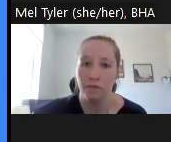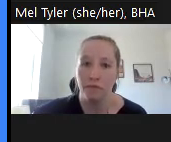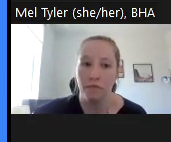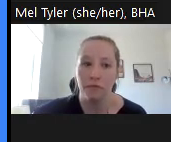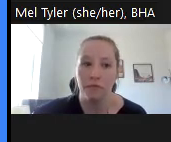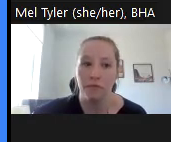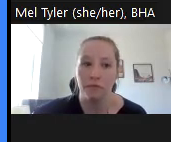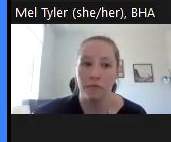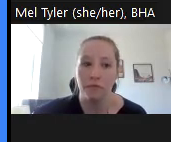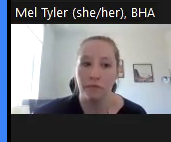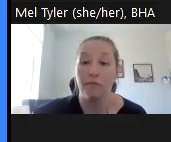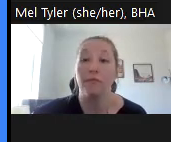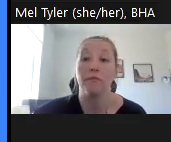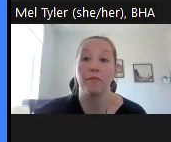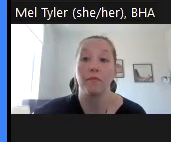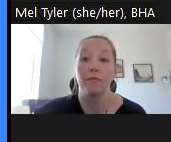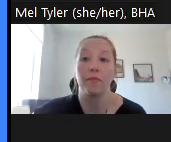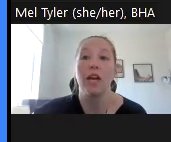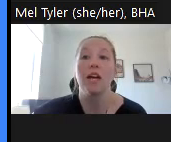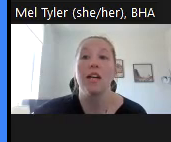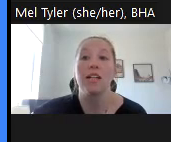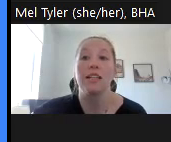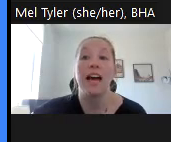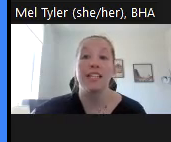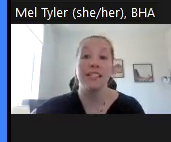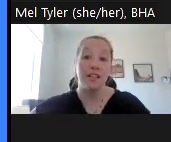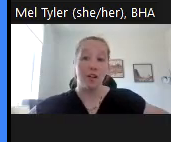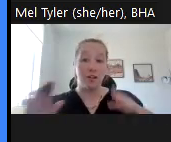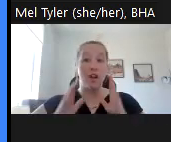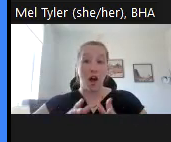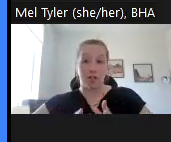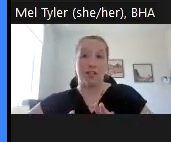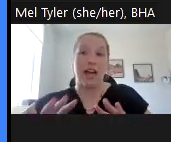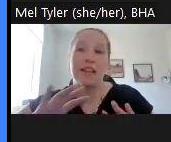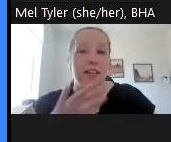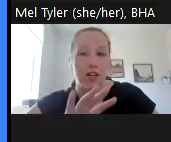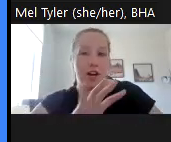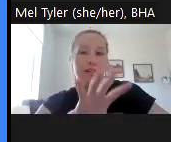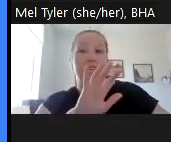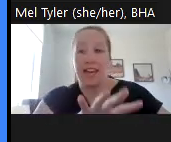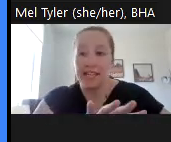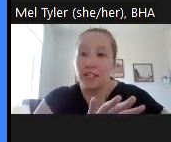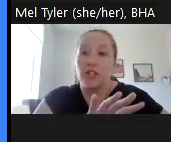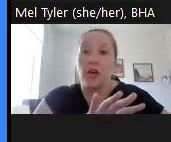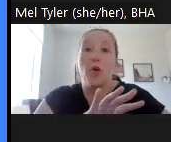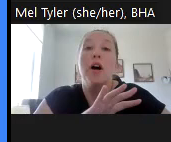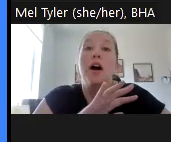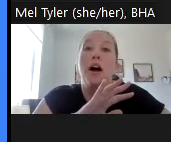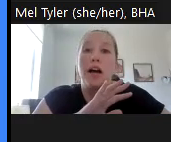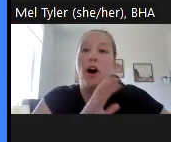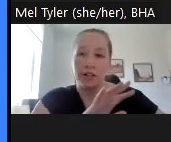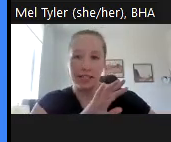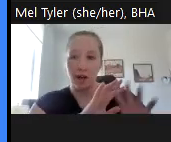to follow these rules. Is that correct? That is not the case. So